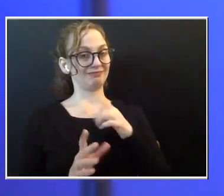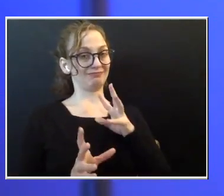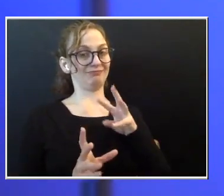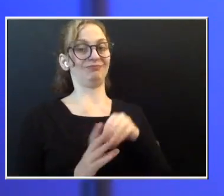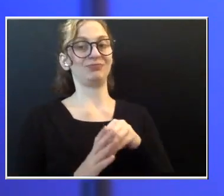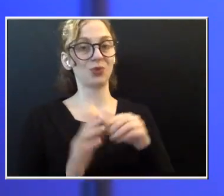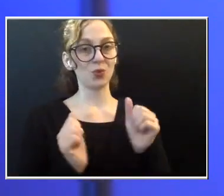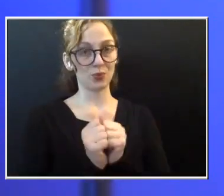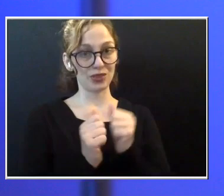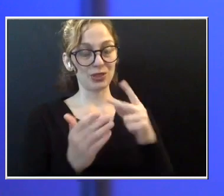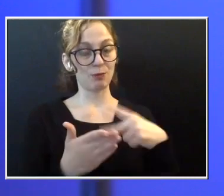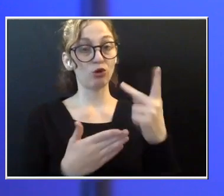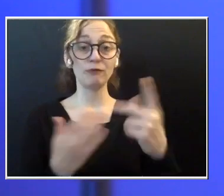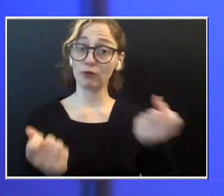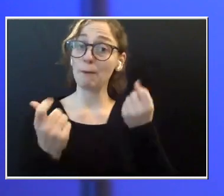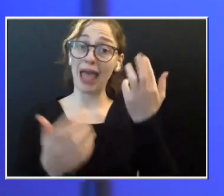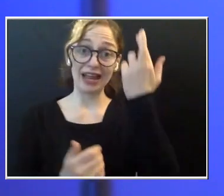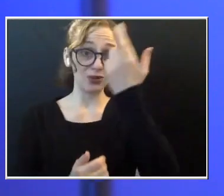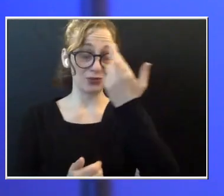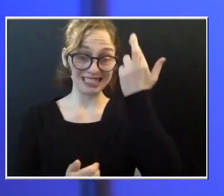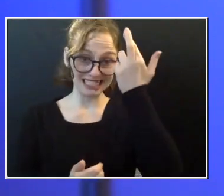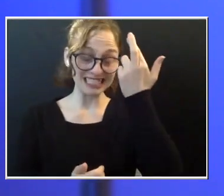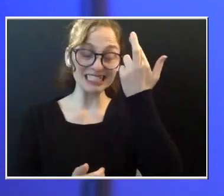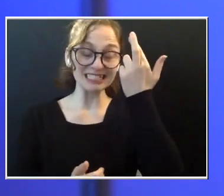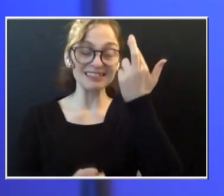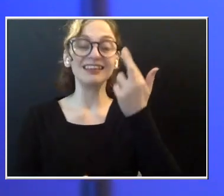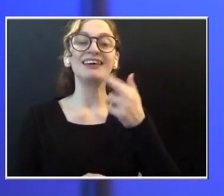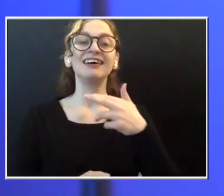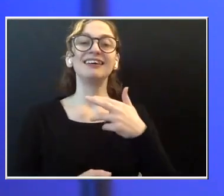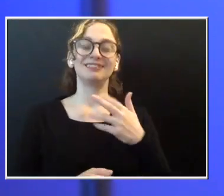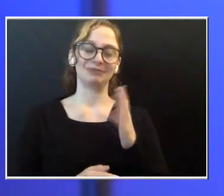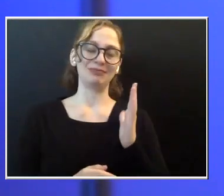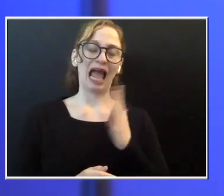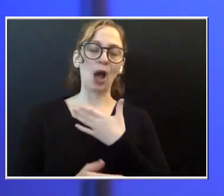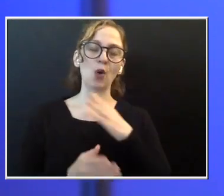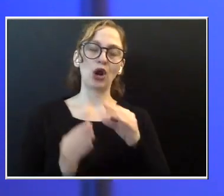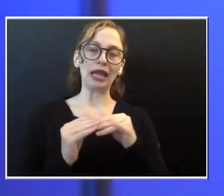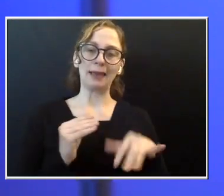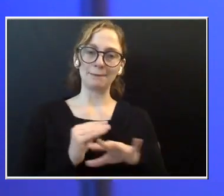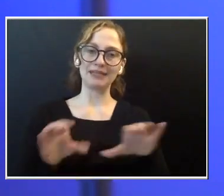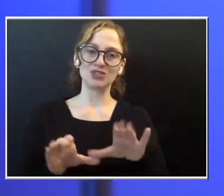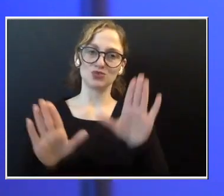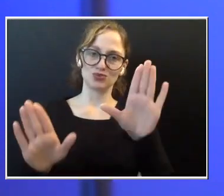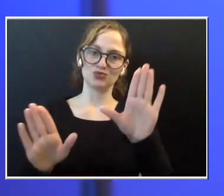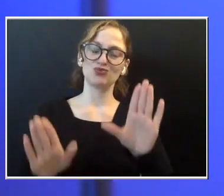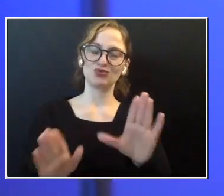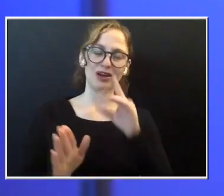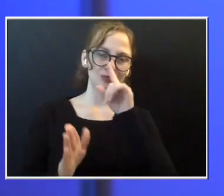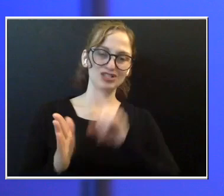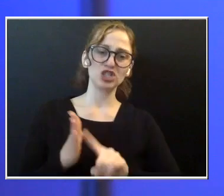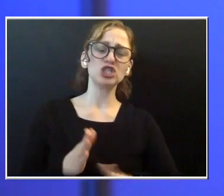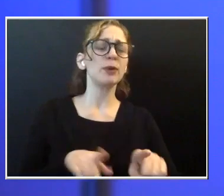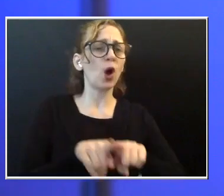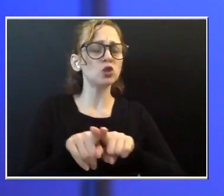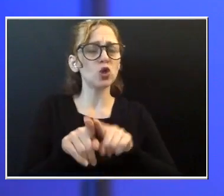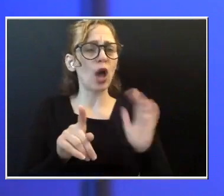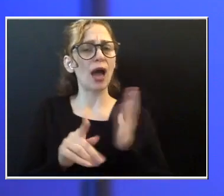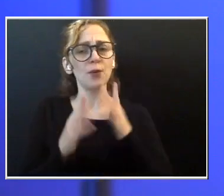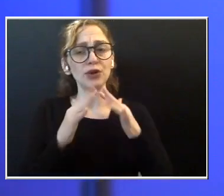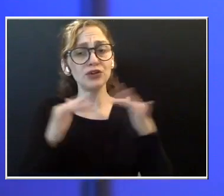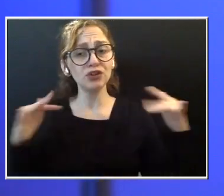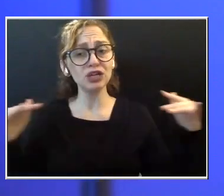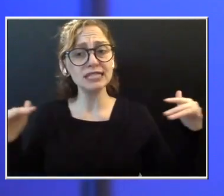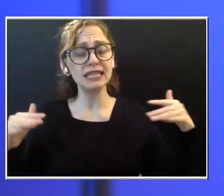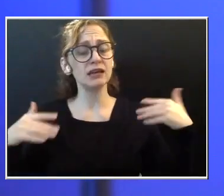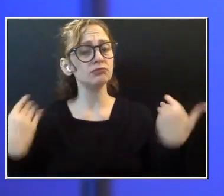that happens in the research on our campus, but it's also because we have great diversity here. We have diversity in terms of ethnic diversity. We also